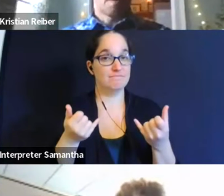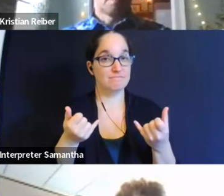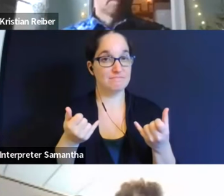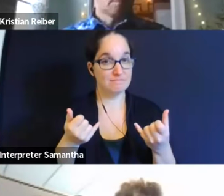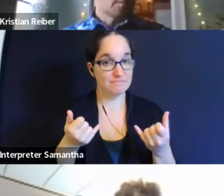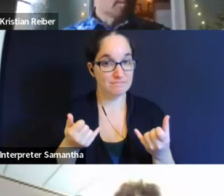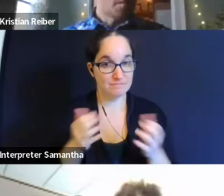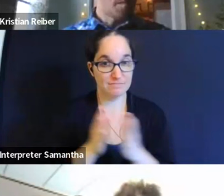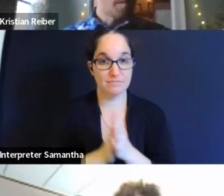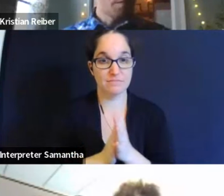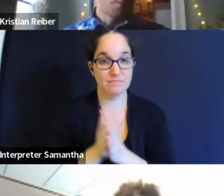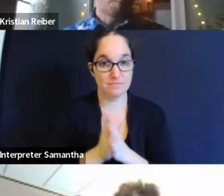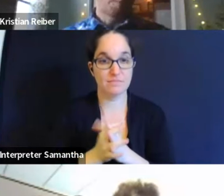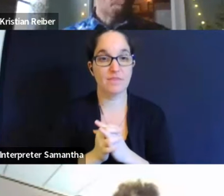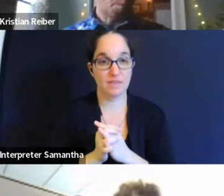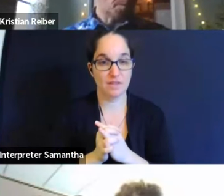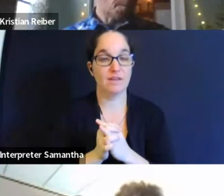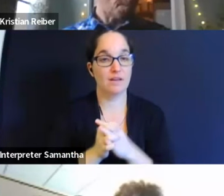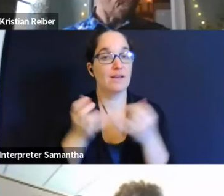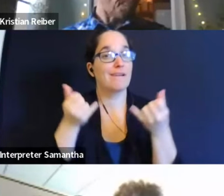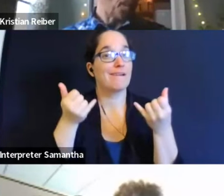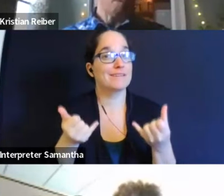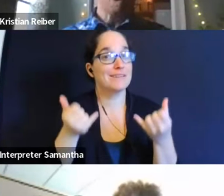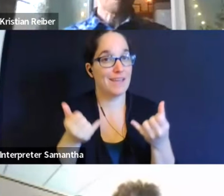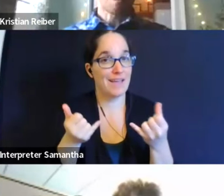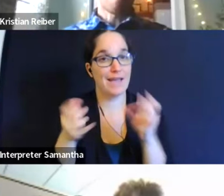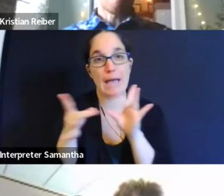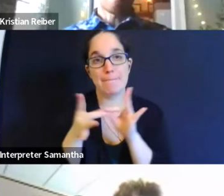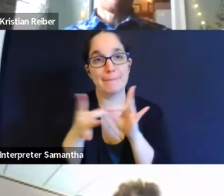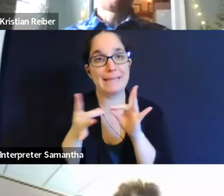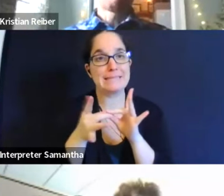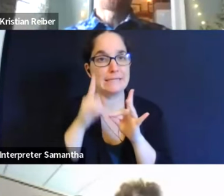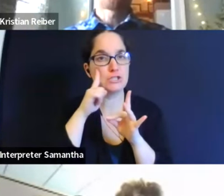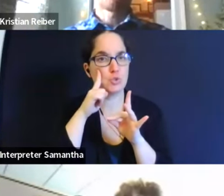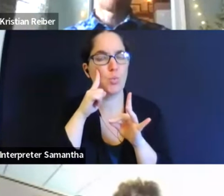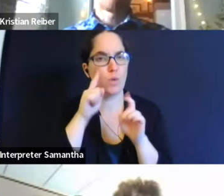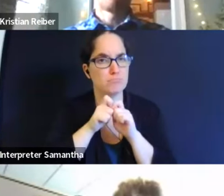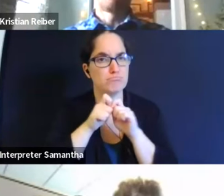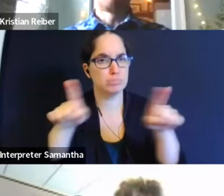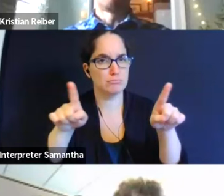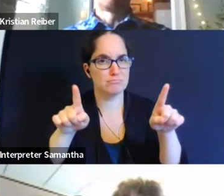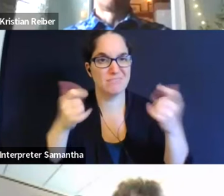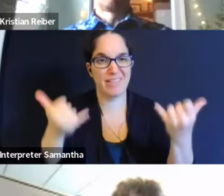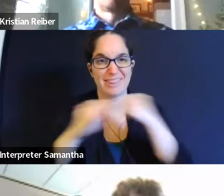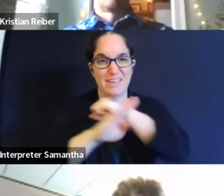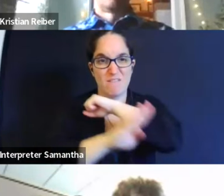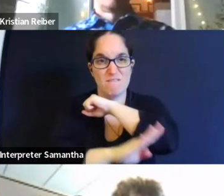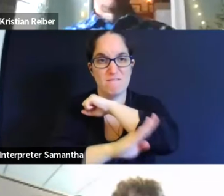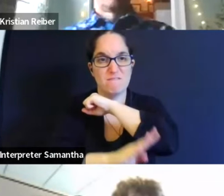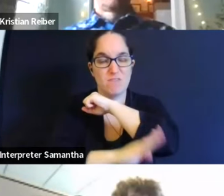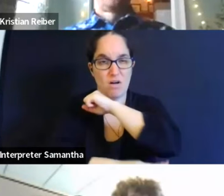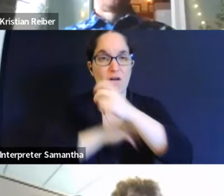to have some messaging coming out in the fall, but we also are going to have some focus